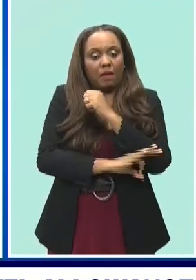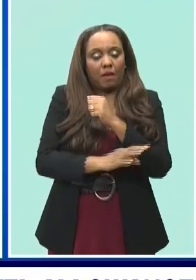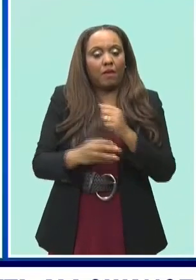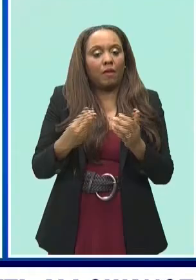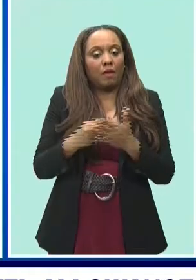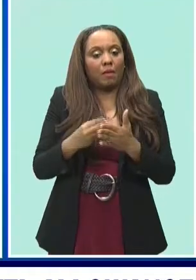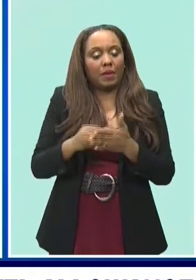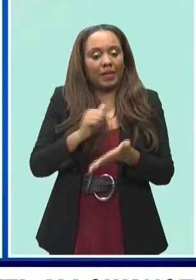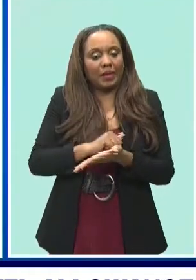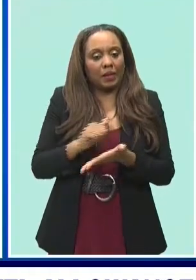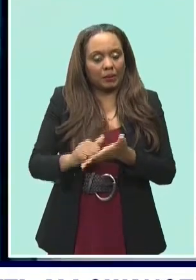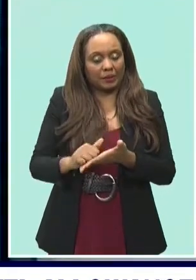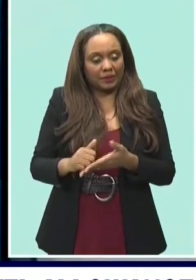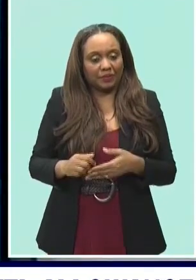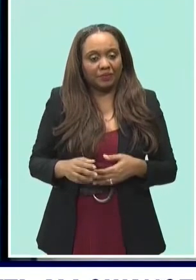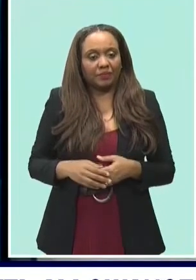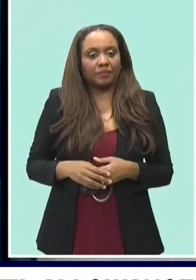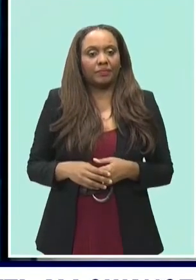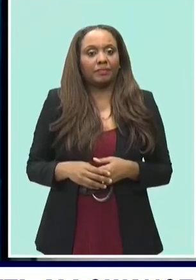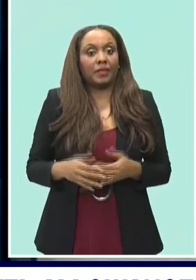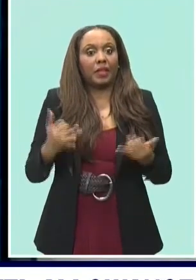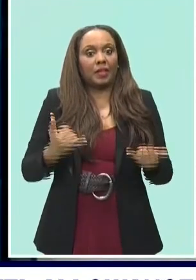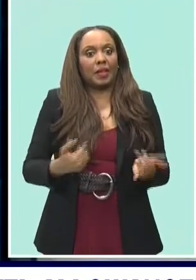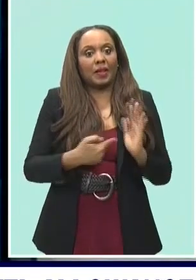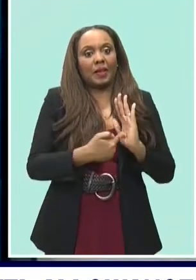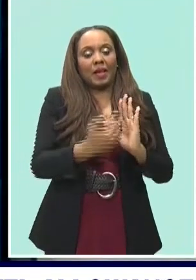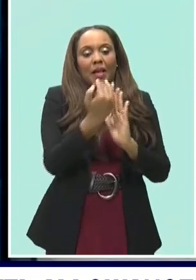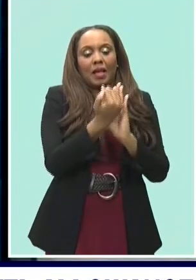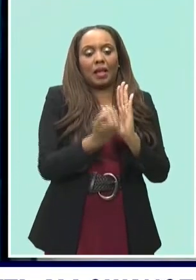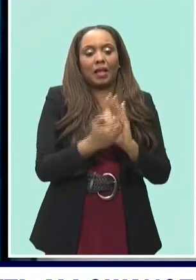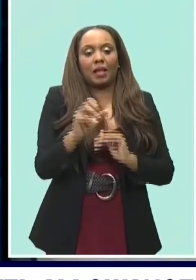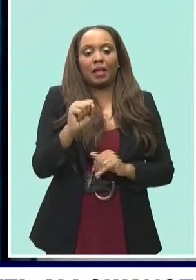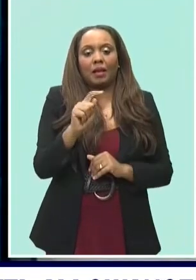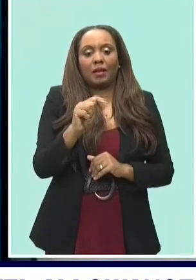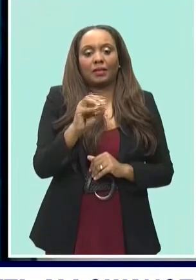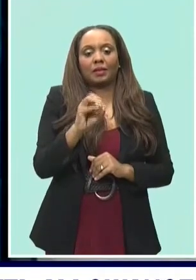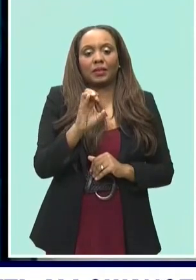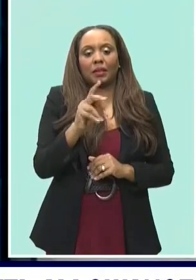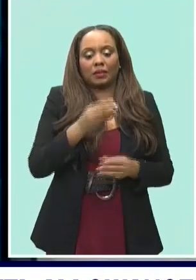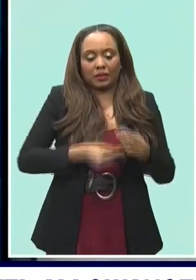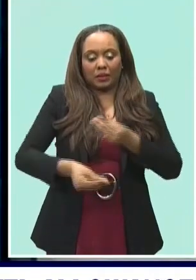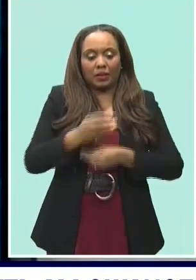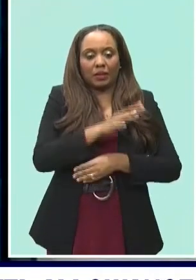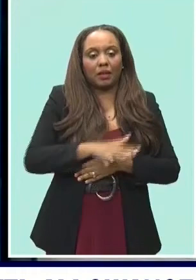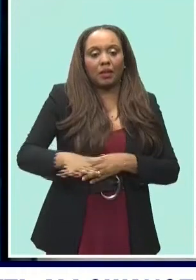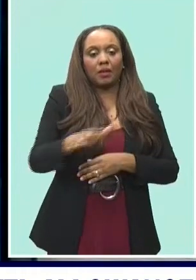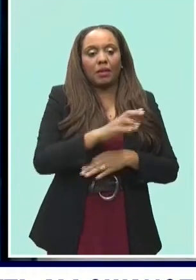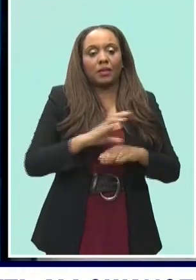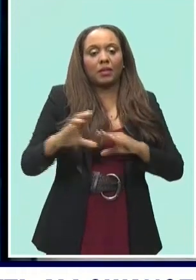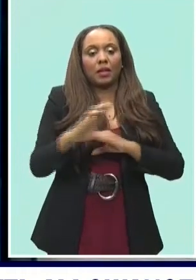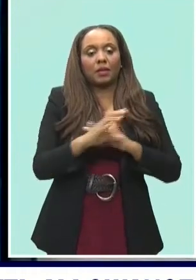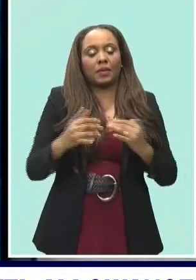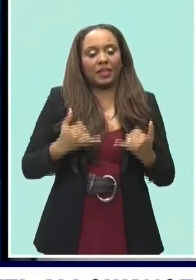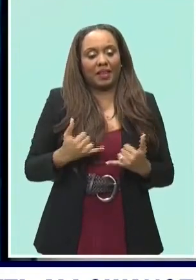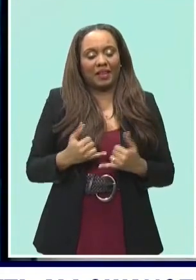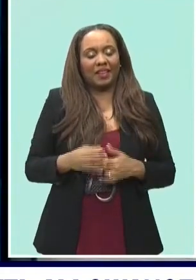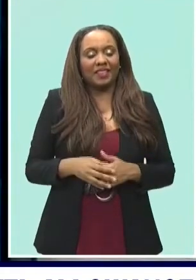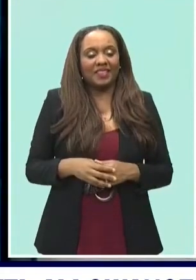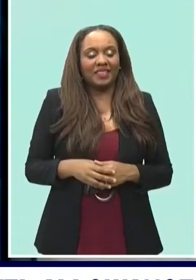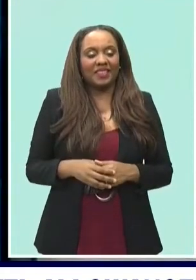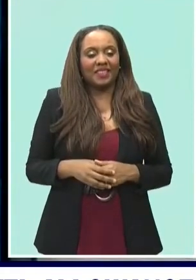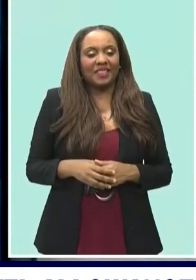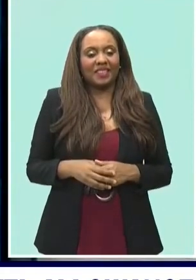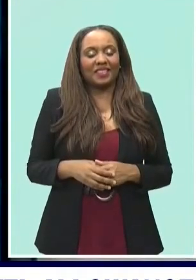going forward. And it's time now to take a look at how those stocks traded on selected exchanges across our region.